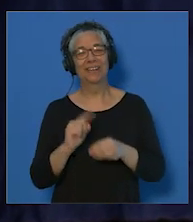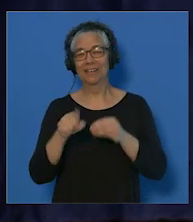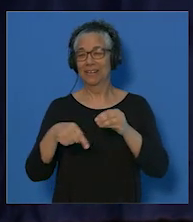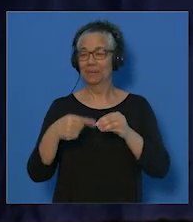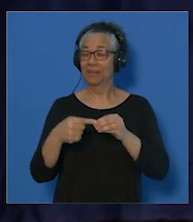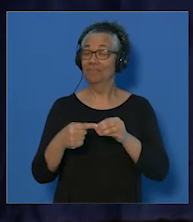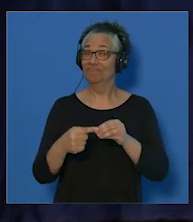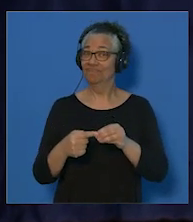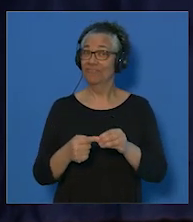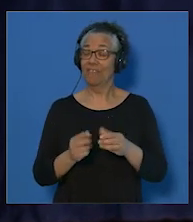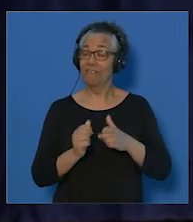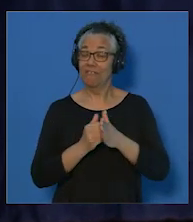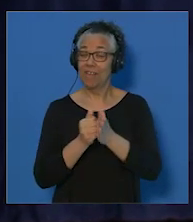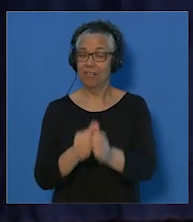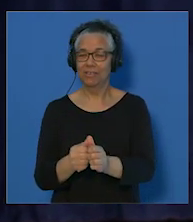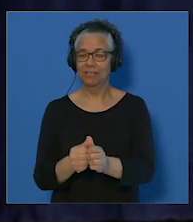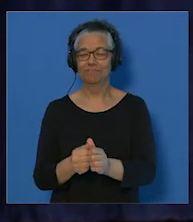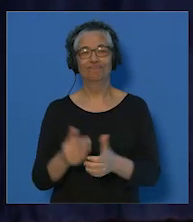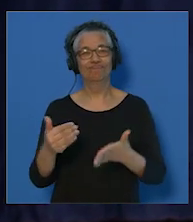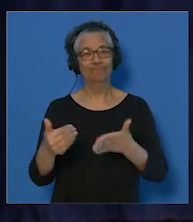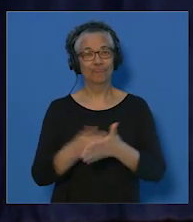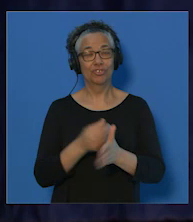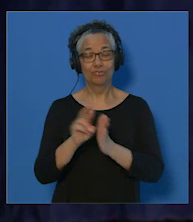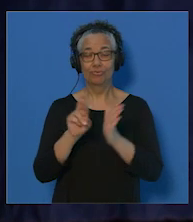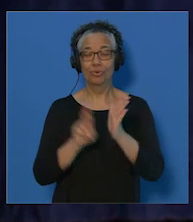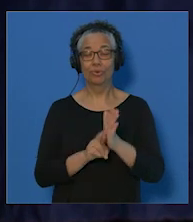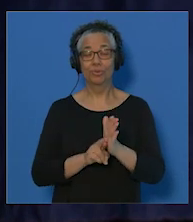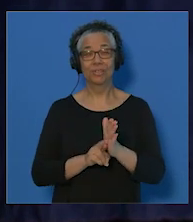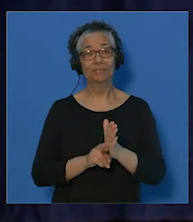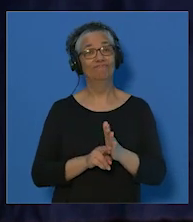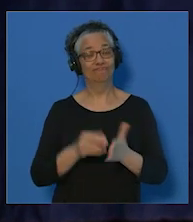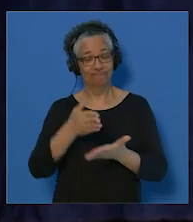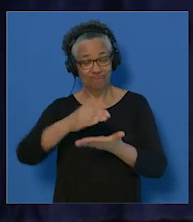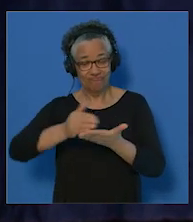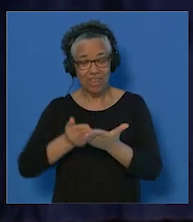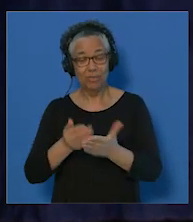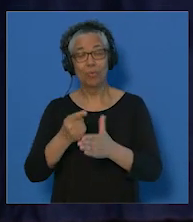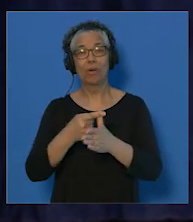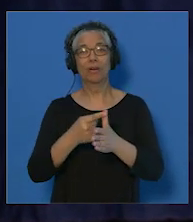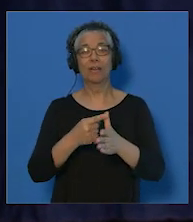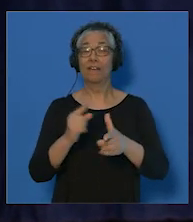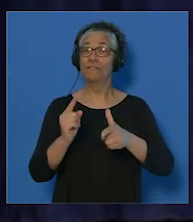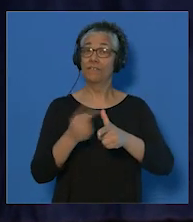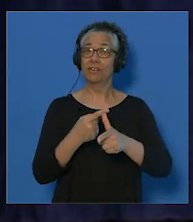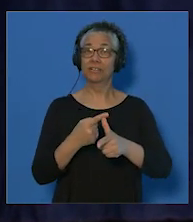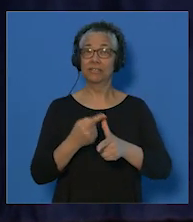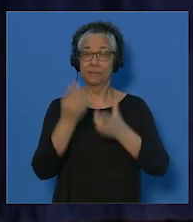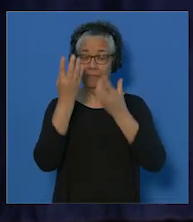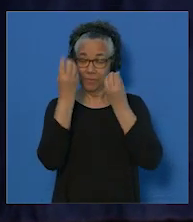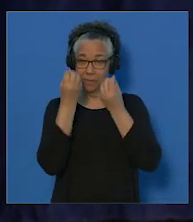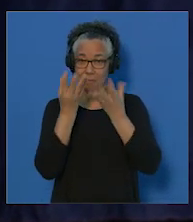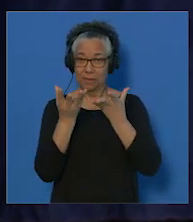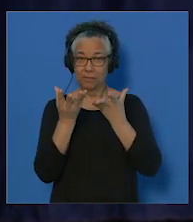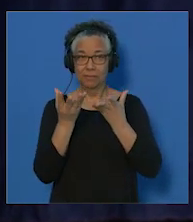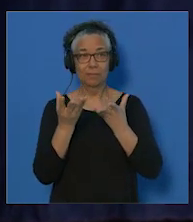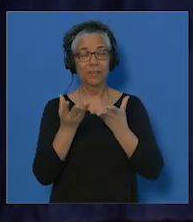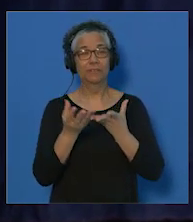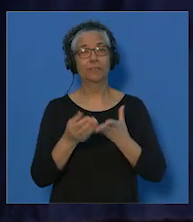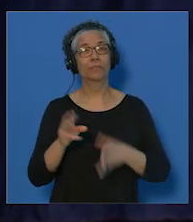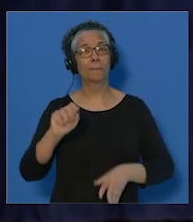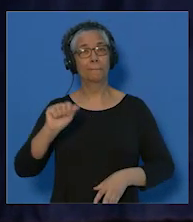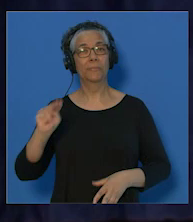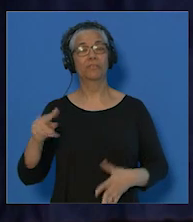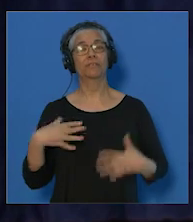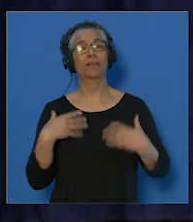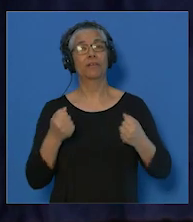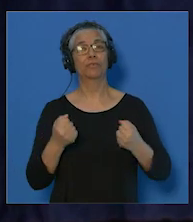new rules in Phase 1. First, I would like to ask the Minister of Health to provide an update on COVID-19 cases in